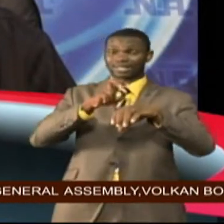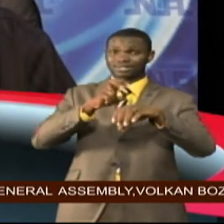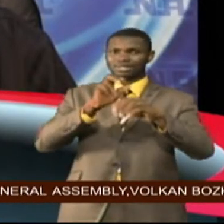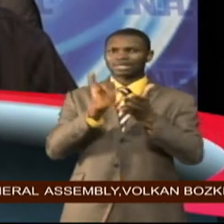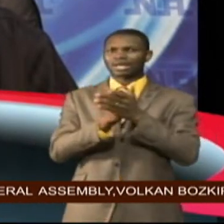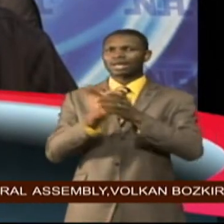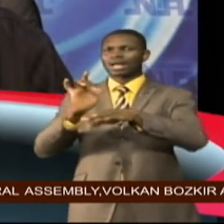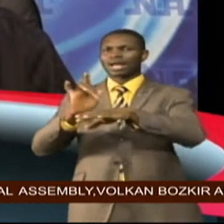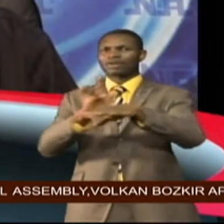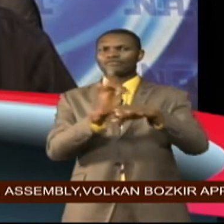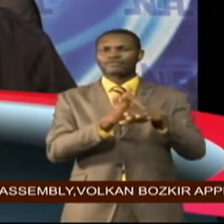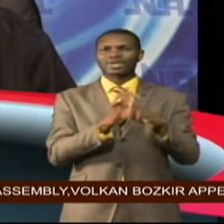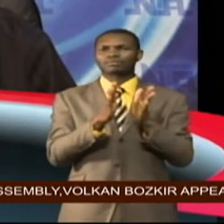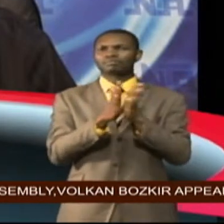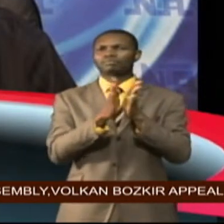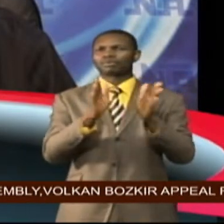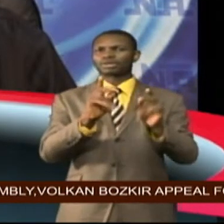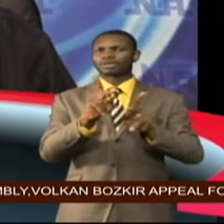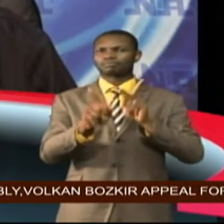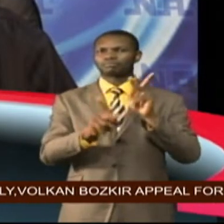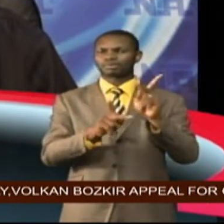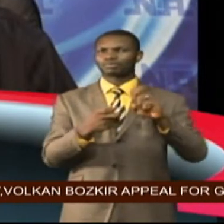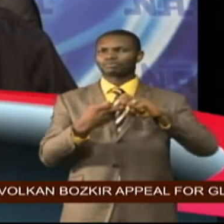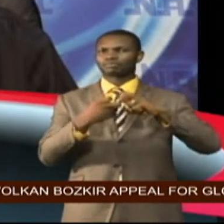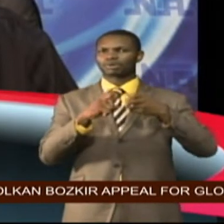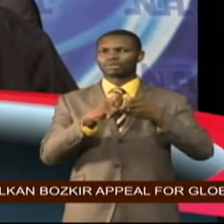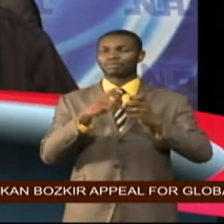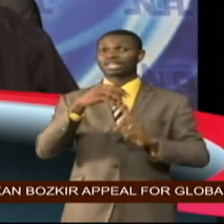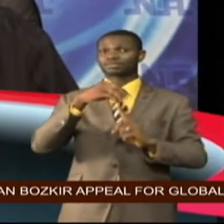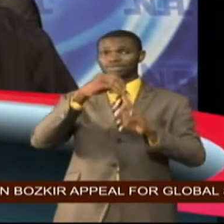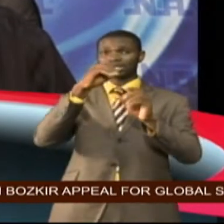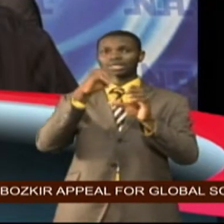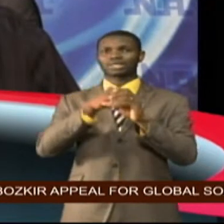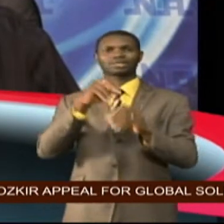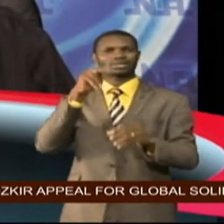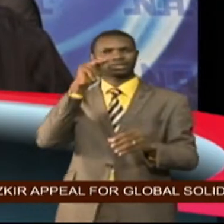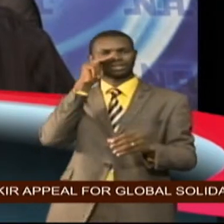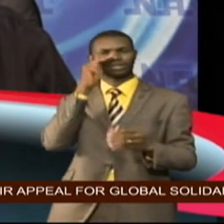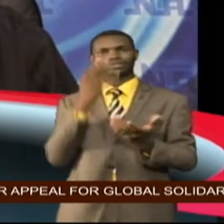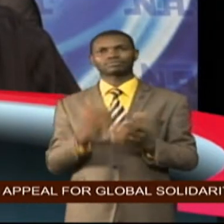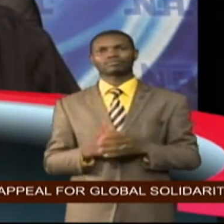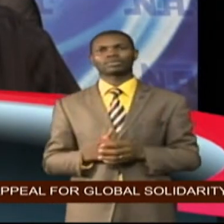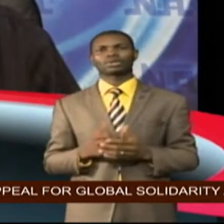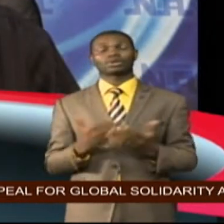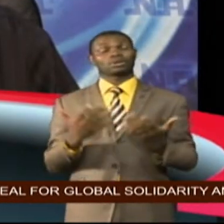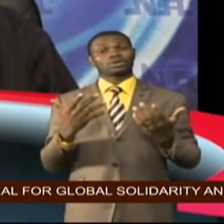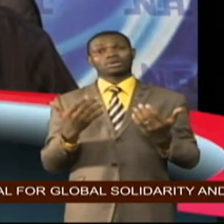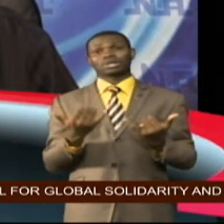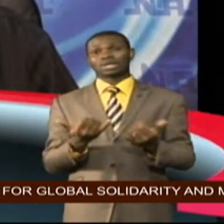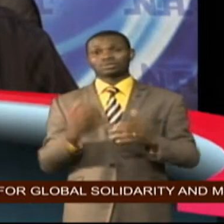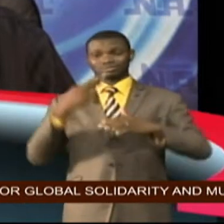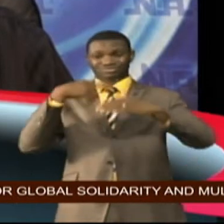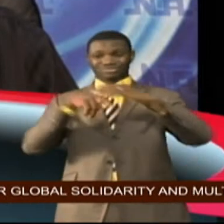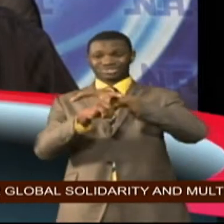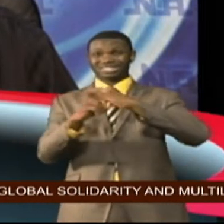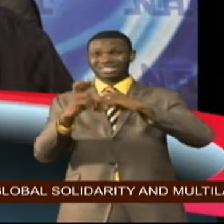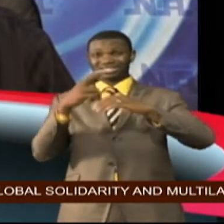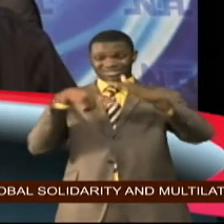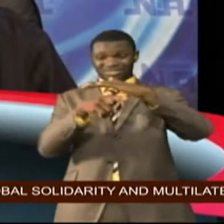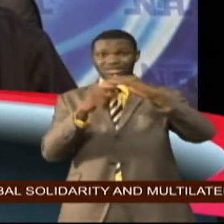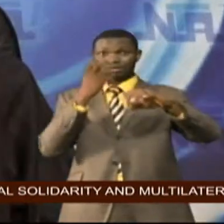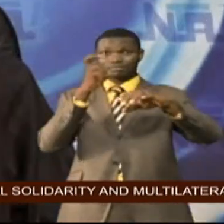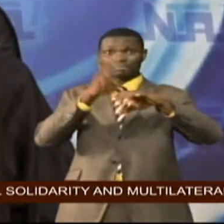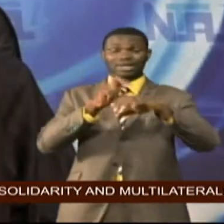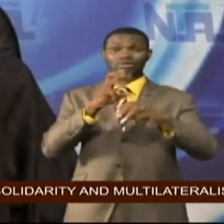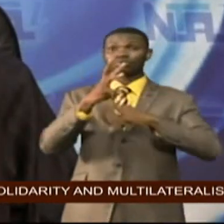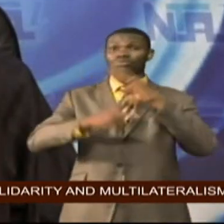health problem and Nigeria's peculiarity? Well, unfortunately, snake bite is the world's